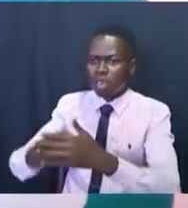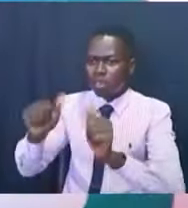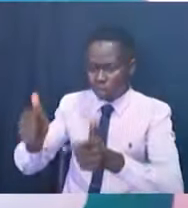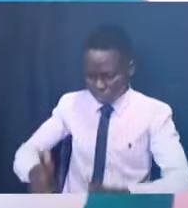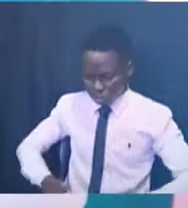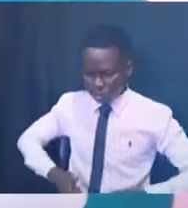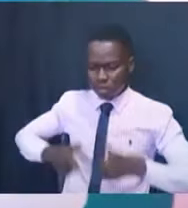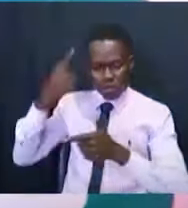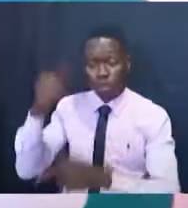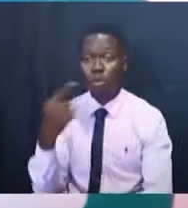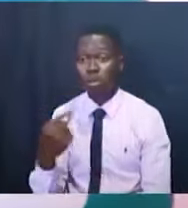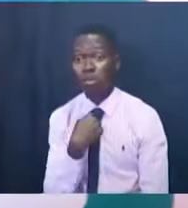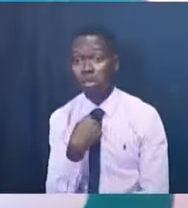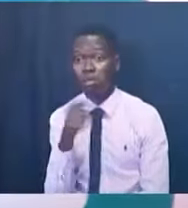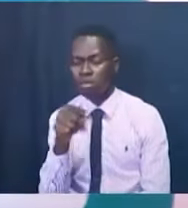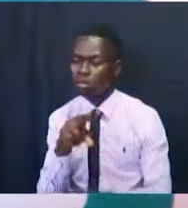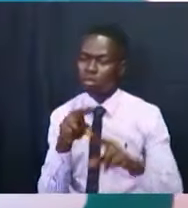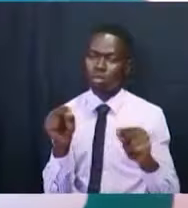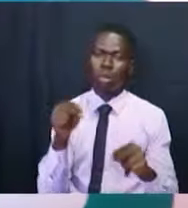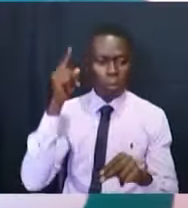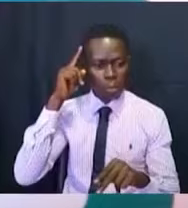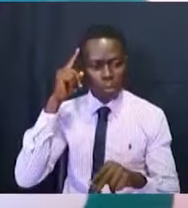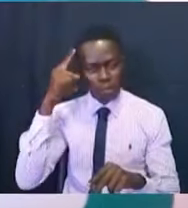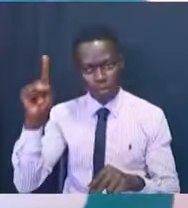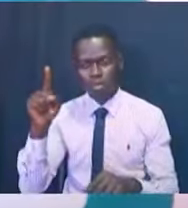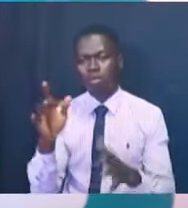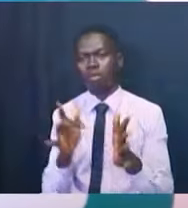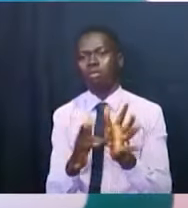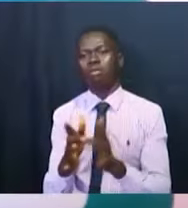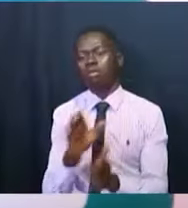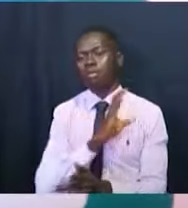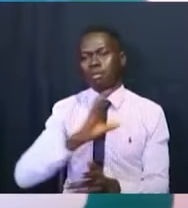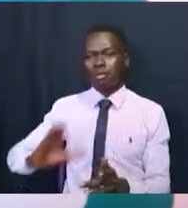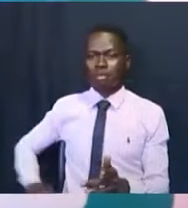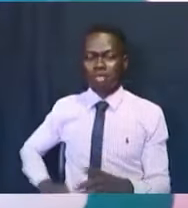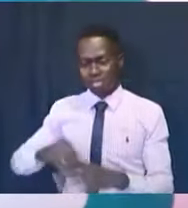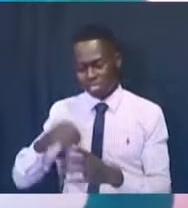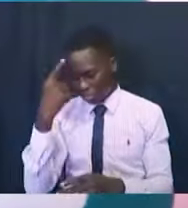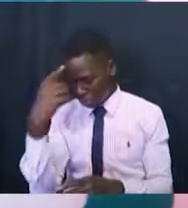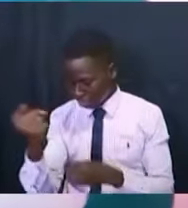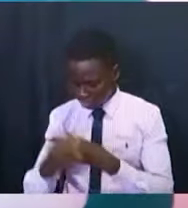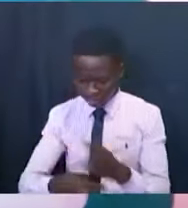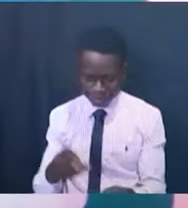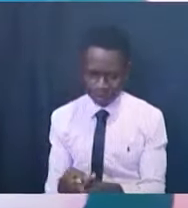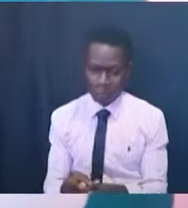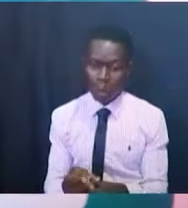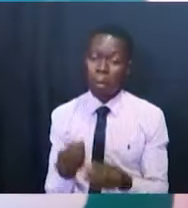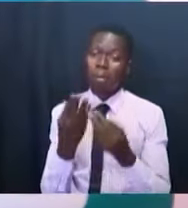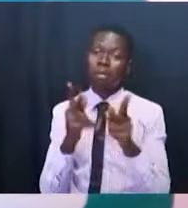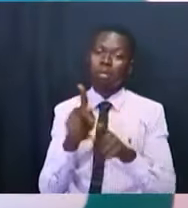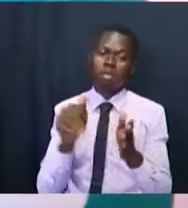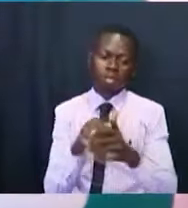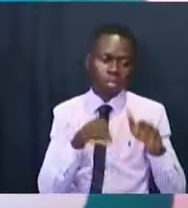for Christ in a perverse, this crooked world of wickedness? See, many who go into the